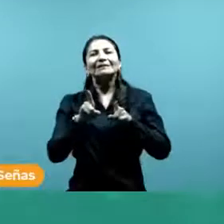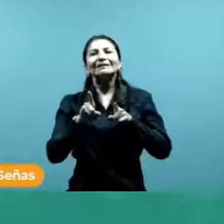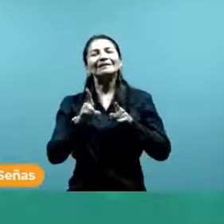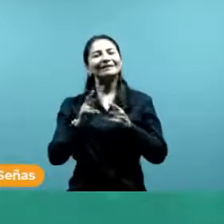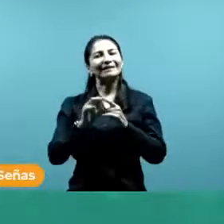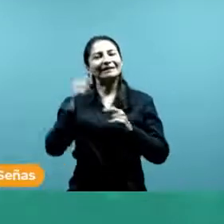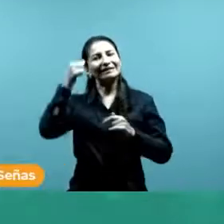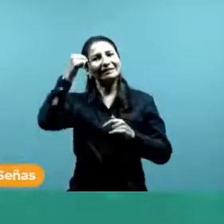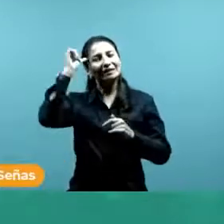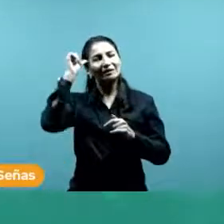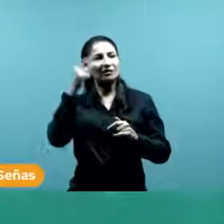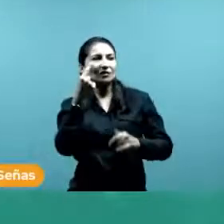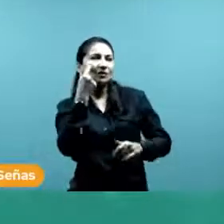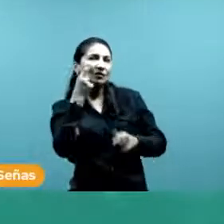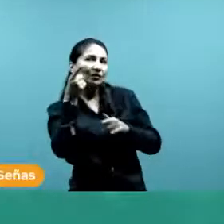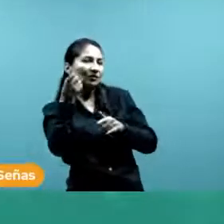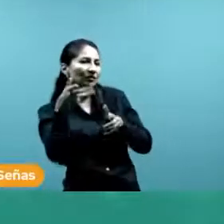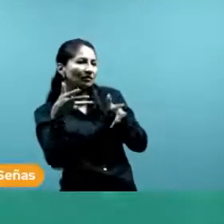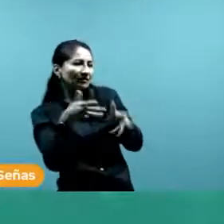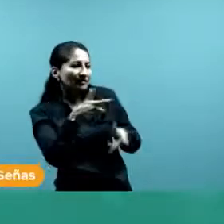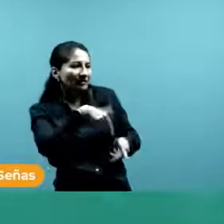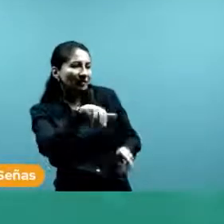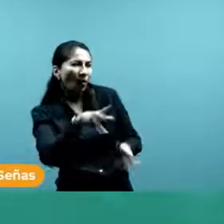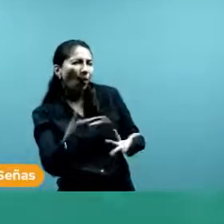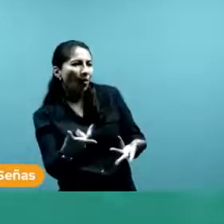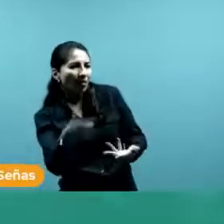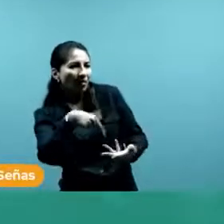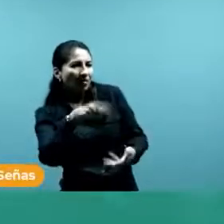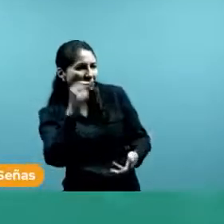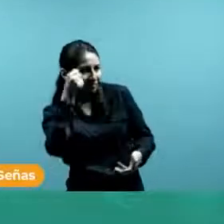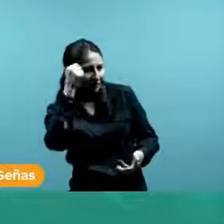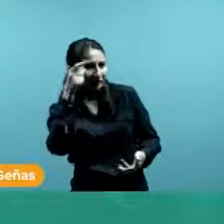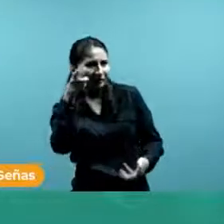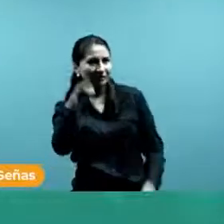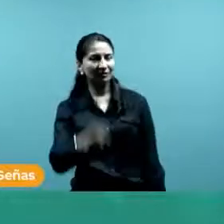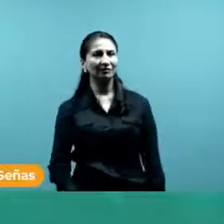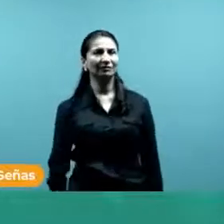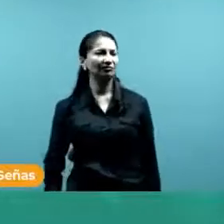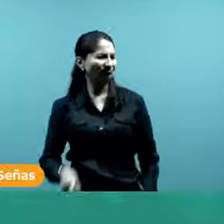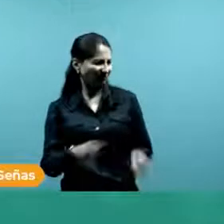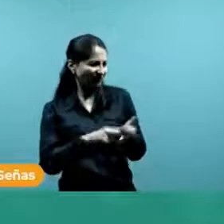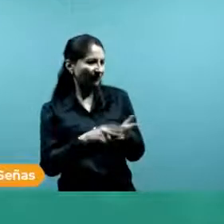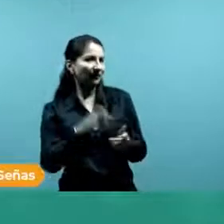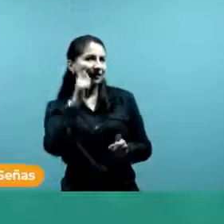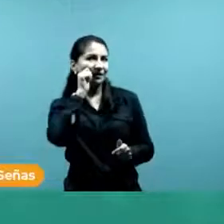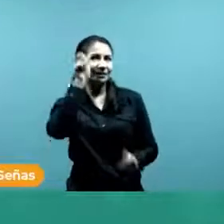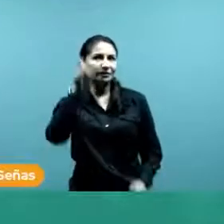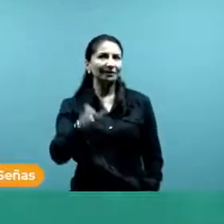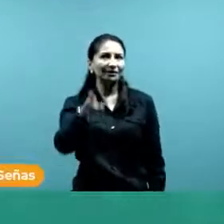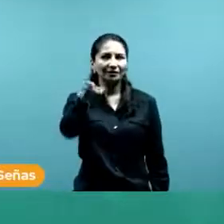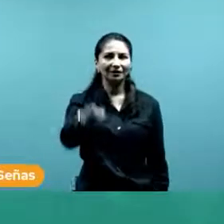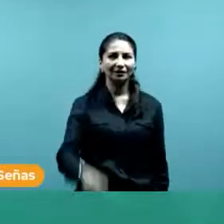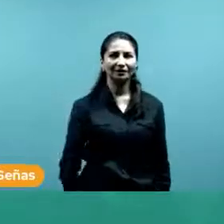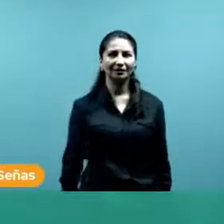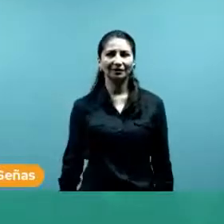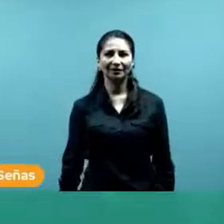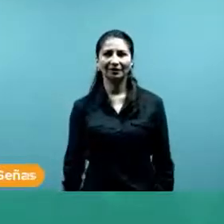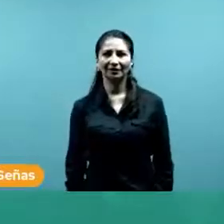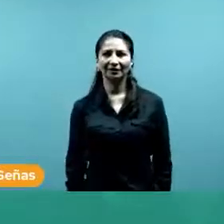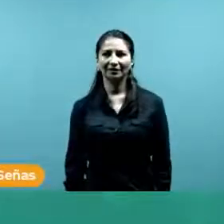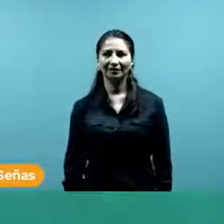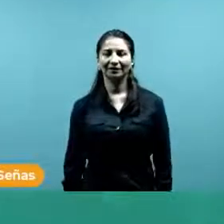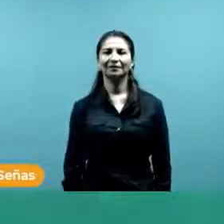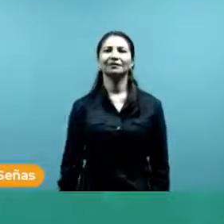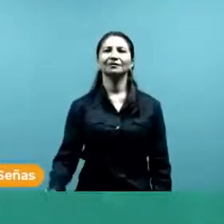De educación, de mirarles a ellos como personas, no eran monstruos. They did monstrous things. But